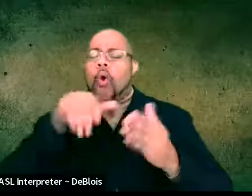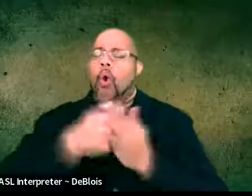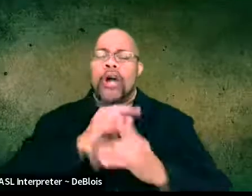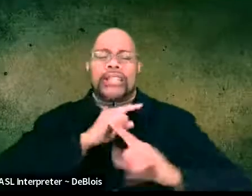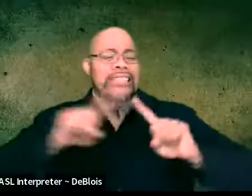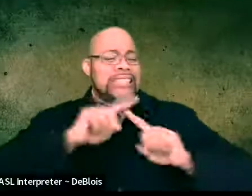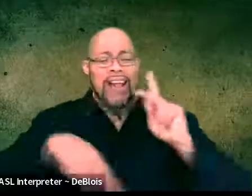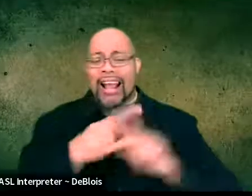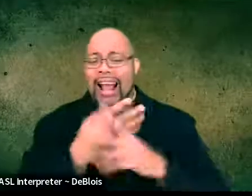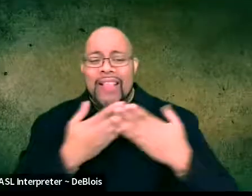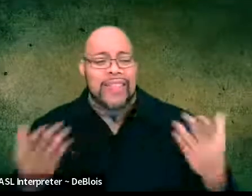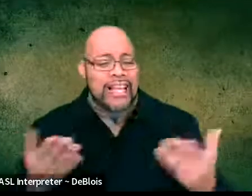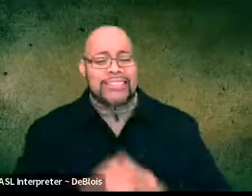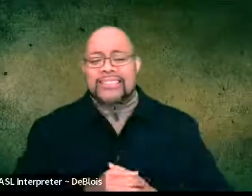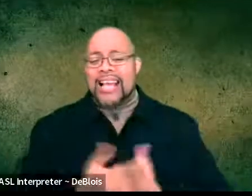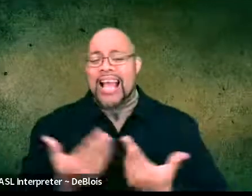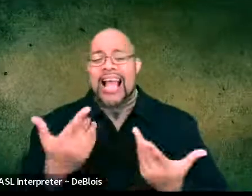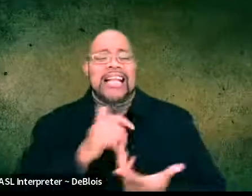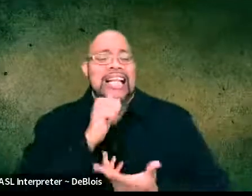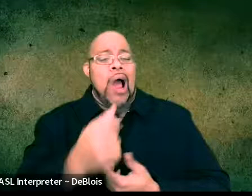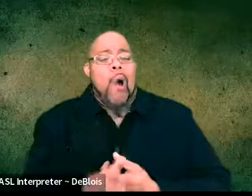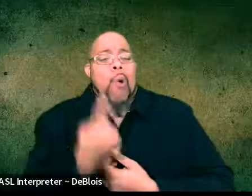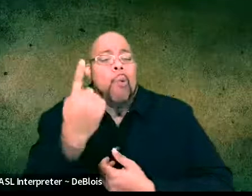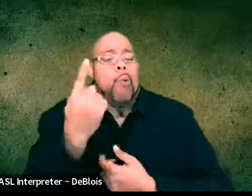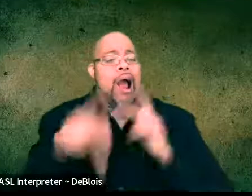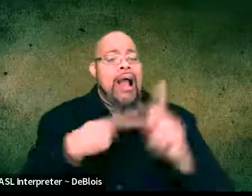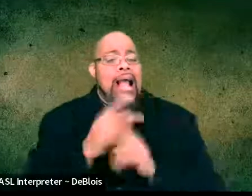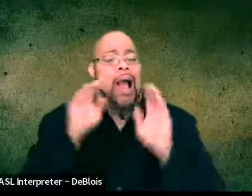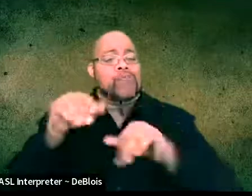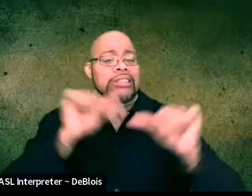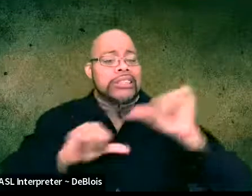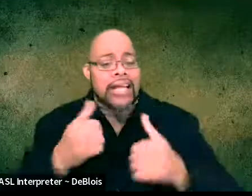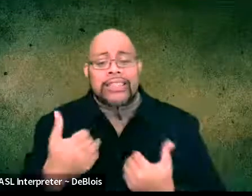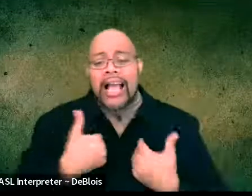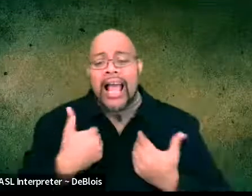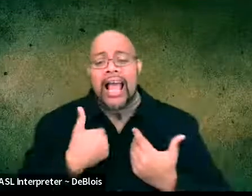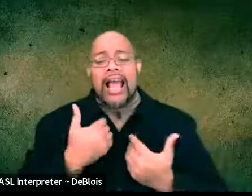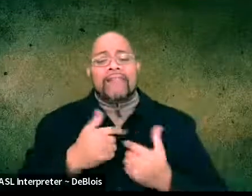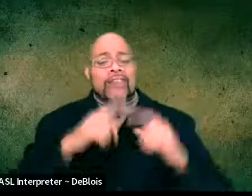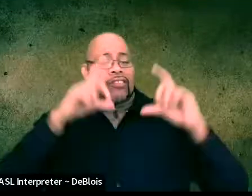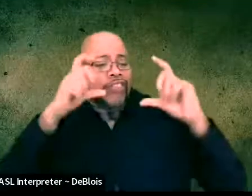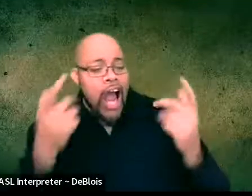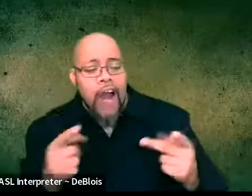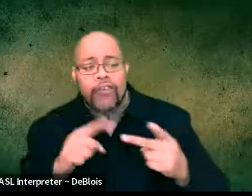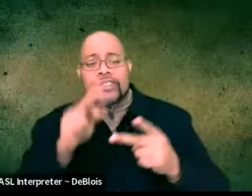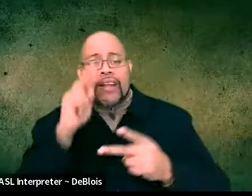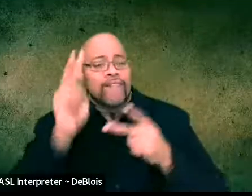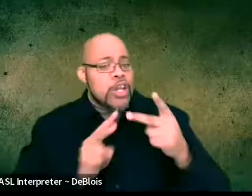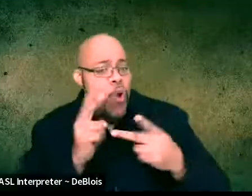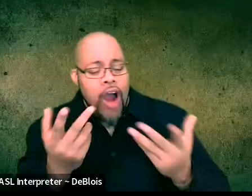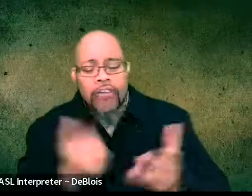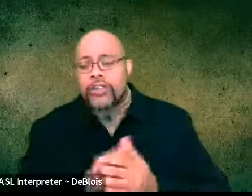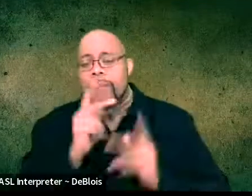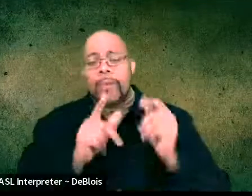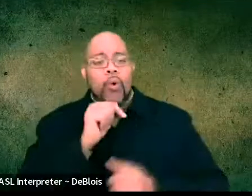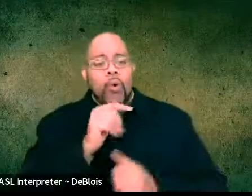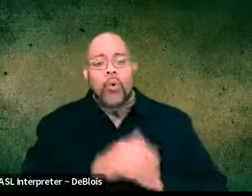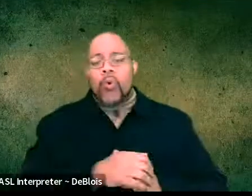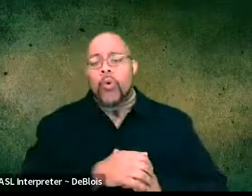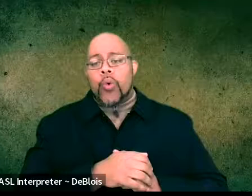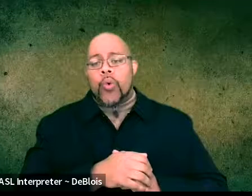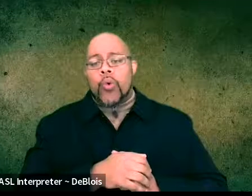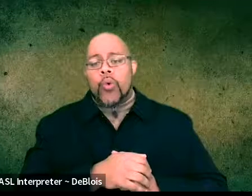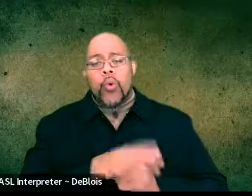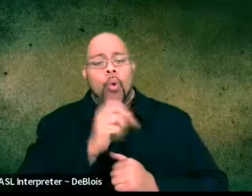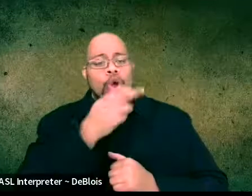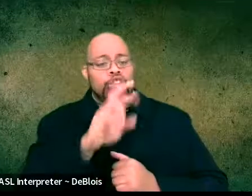stuff. Okay. There is not one type of marine scientist. We have photographers, videographers, people who are